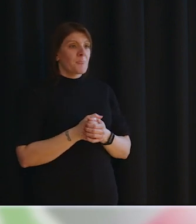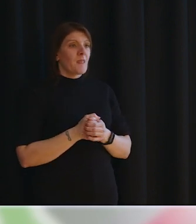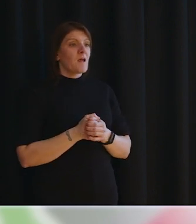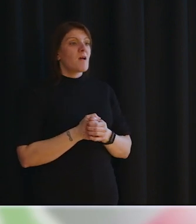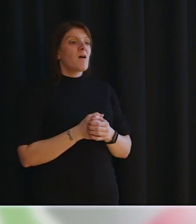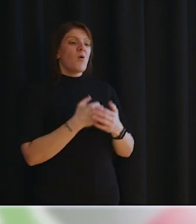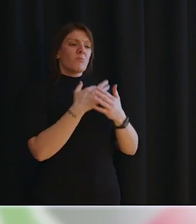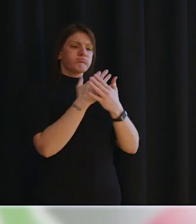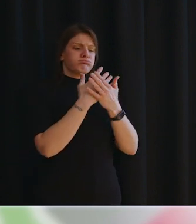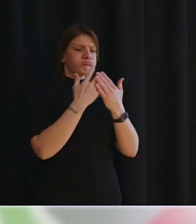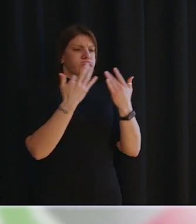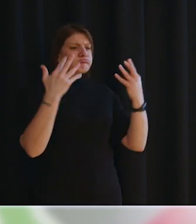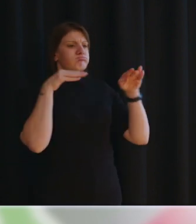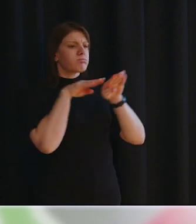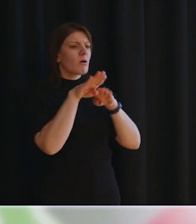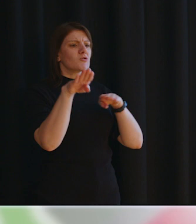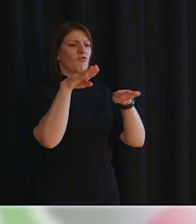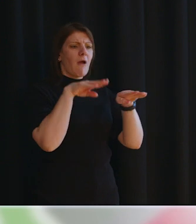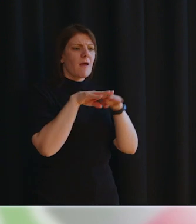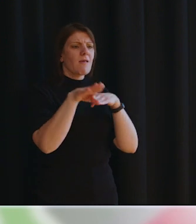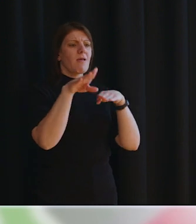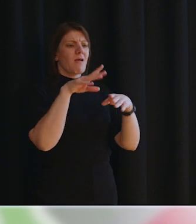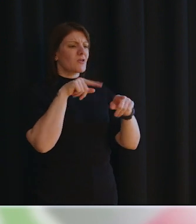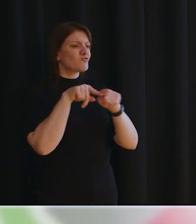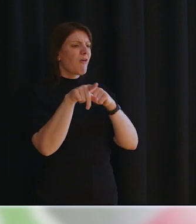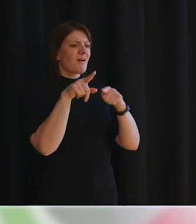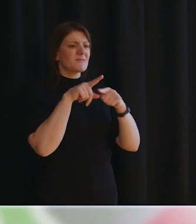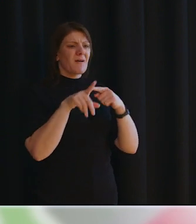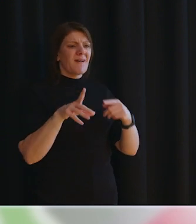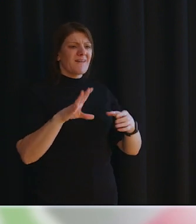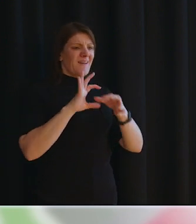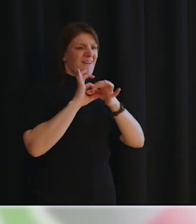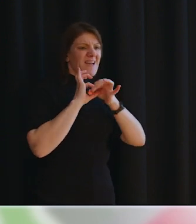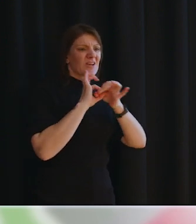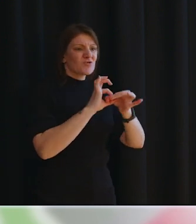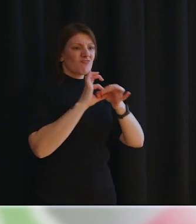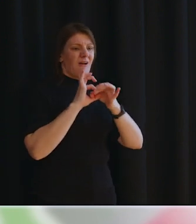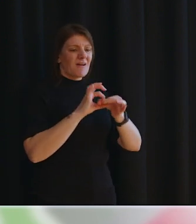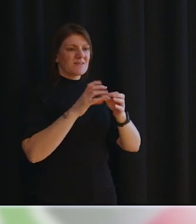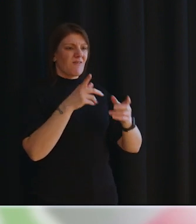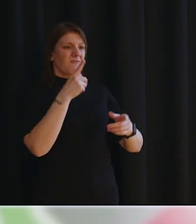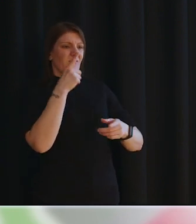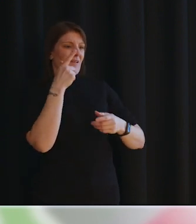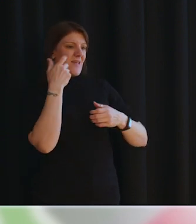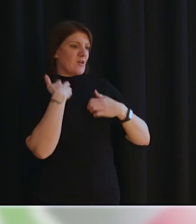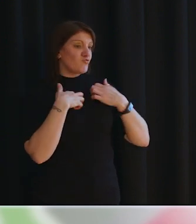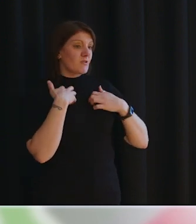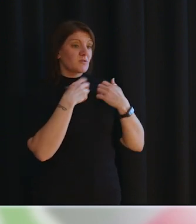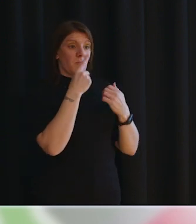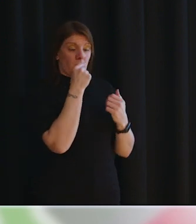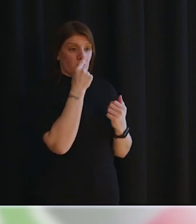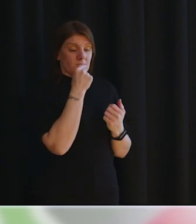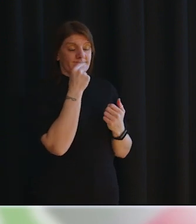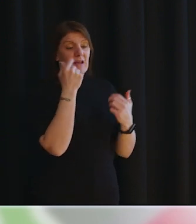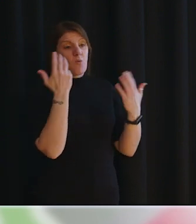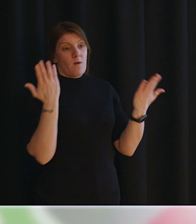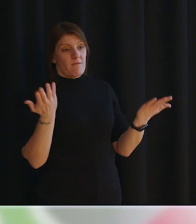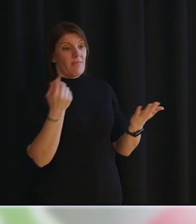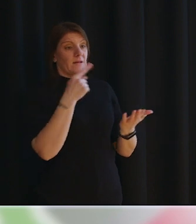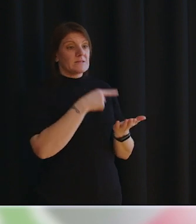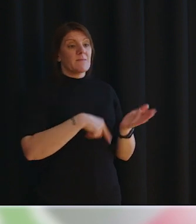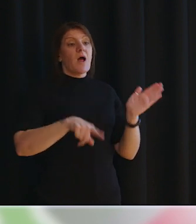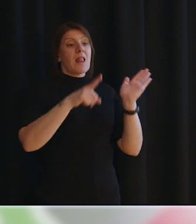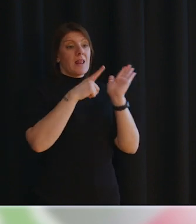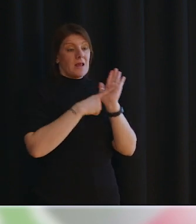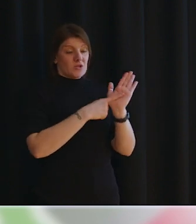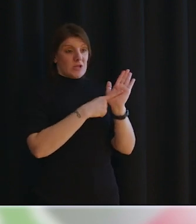I do a lot of training and I try and make it as interactive and interesting as possible. However, this is about legislation and it's not going to